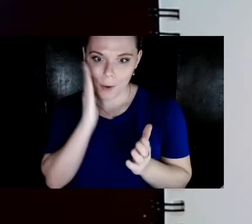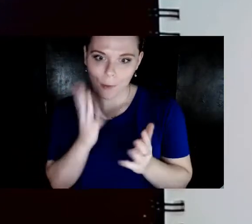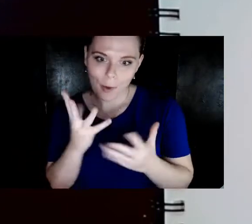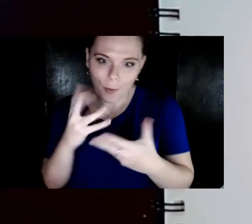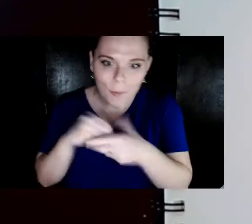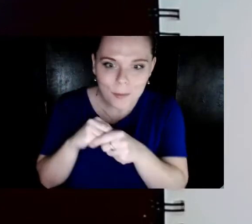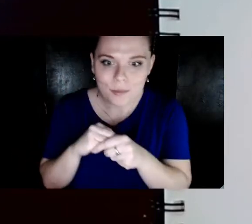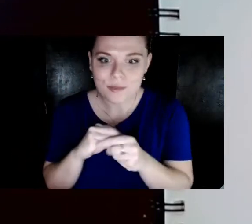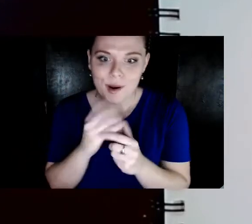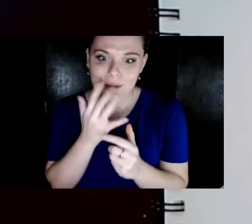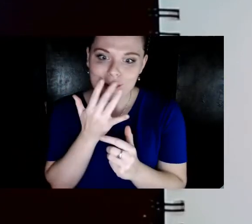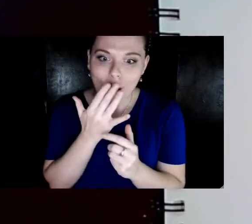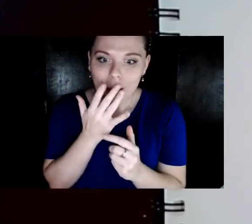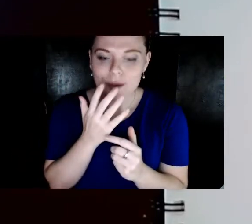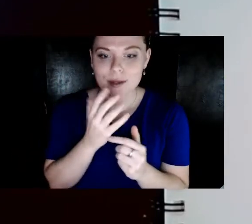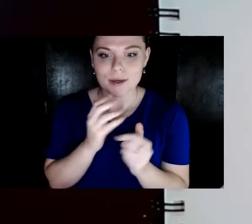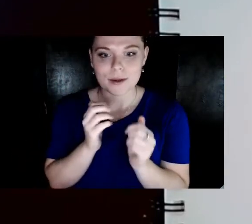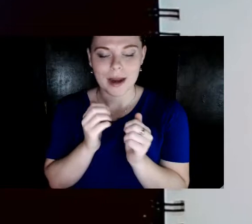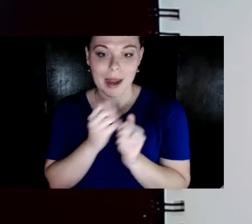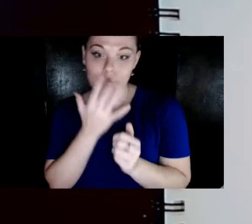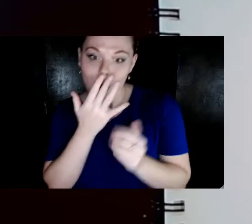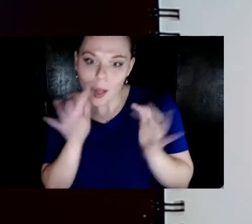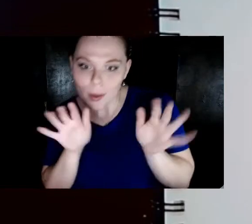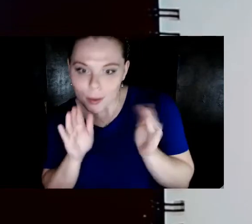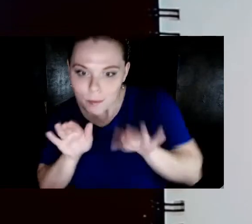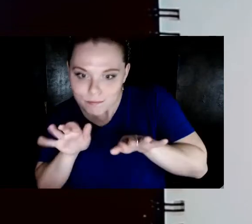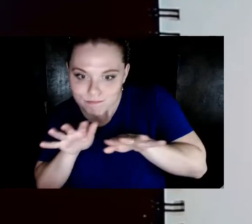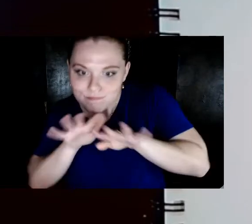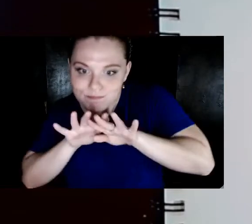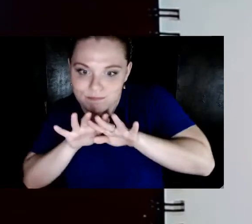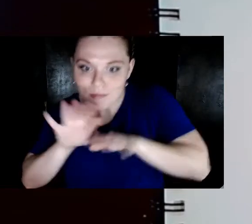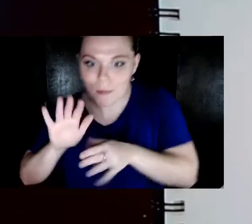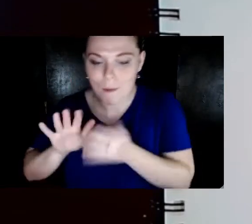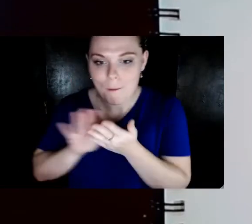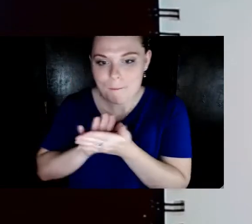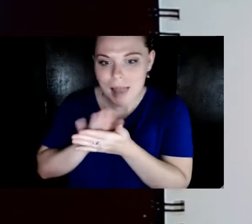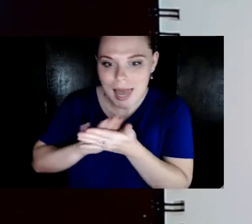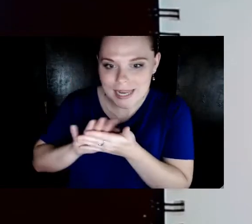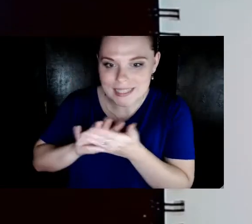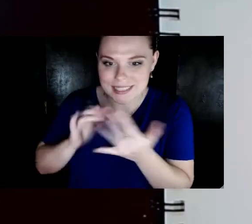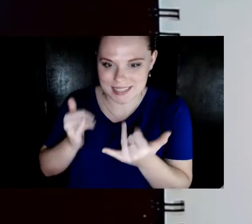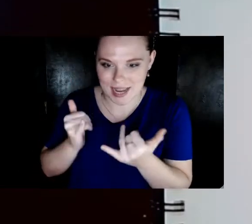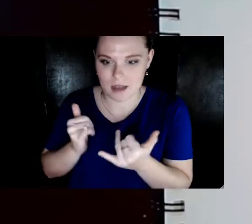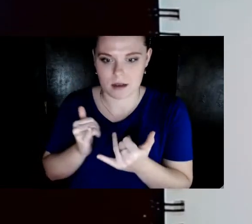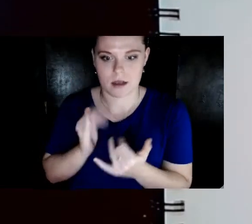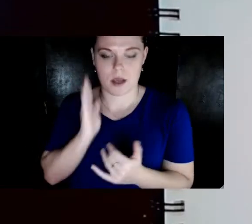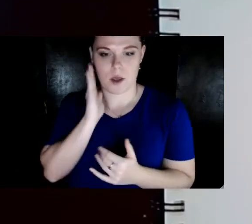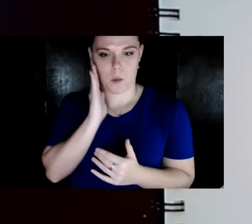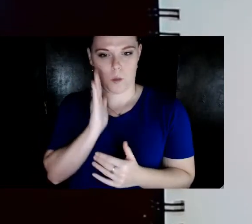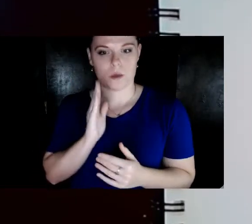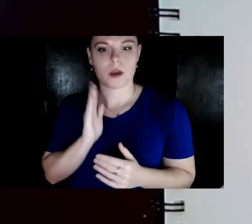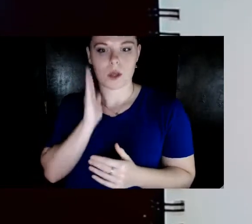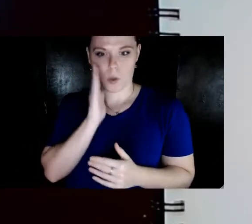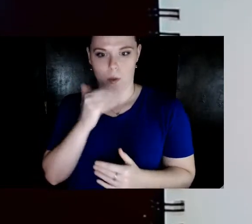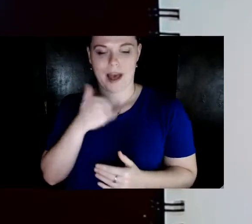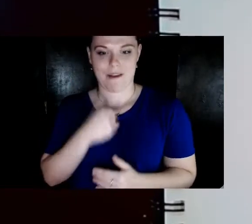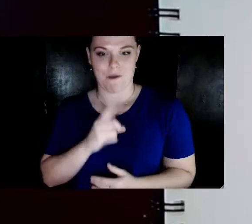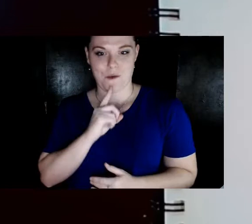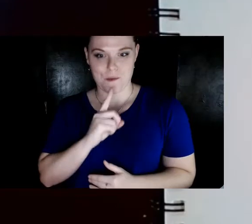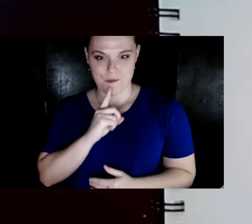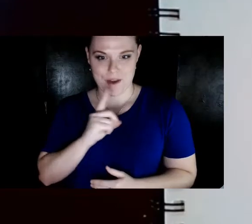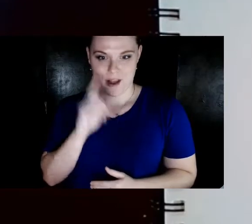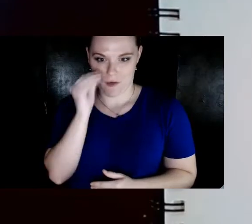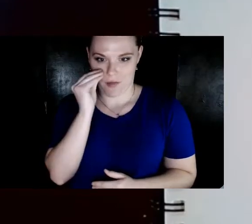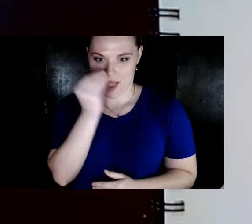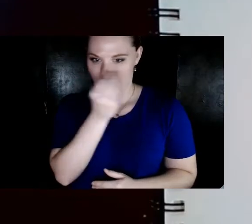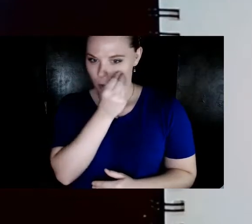blending tomorrow. So go ahead and pull up, if you haven't already, your realistic flower photo that's in today's assignment.